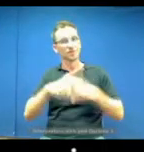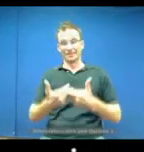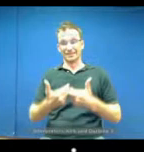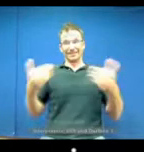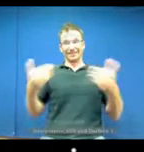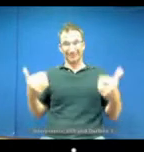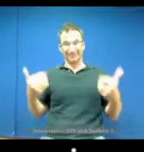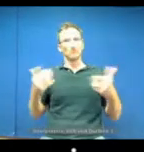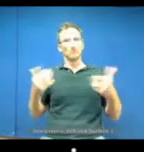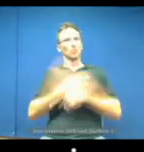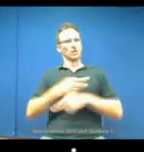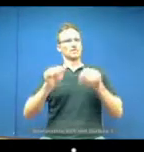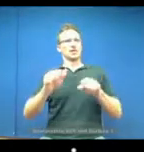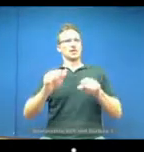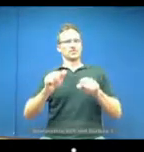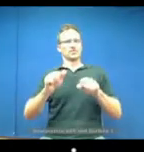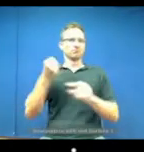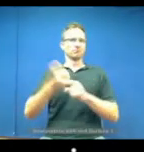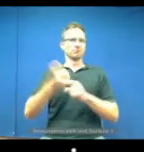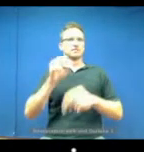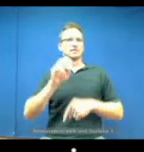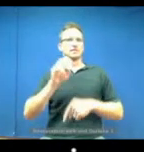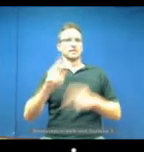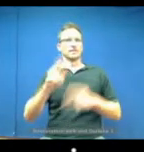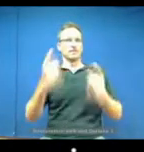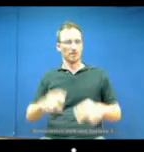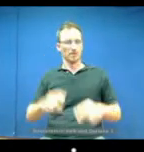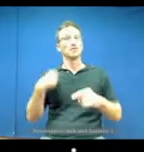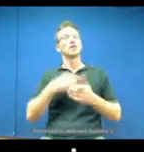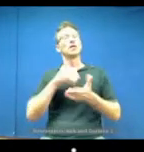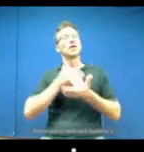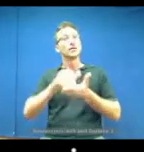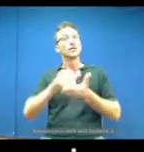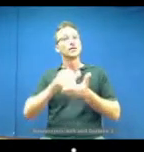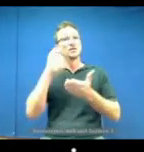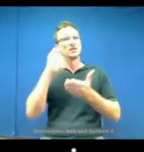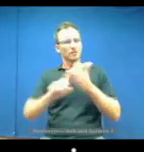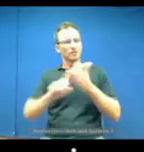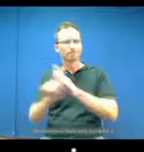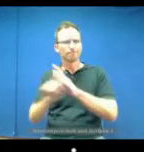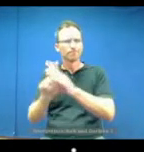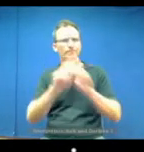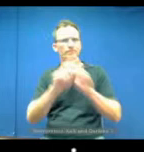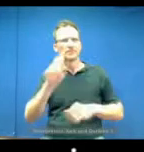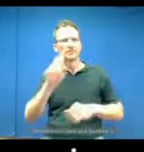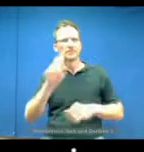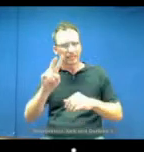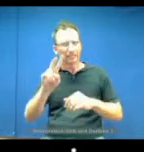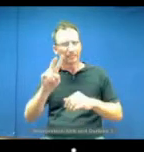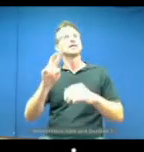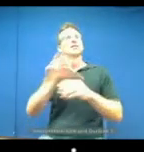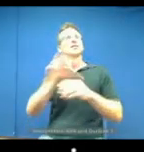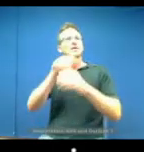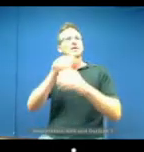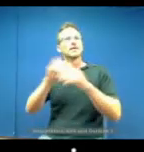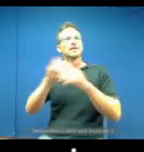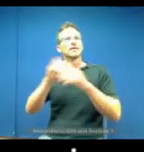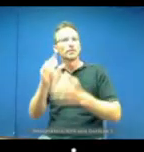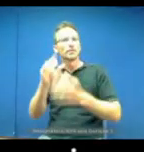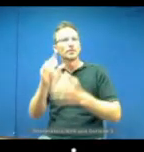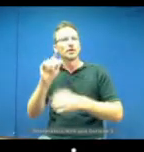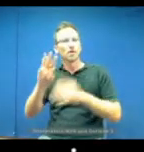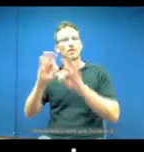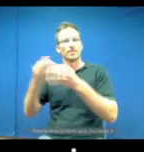So we often see domestic violence issues in other family law matters, which is why we touched on it last time, but we'll look at it